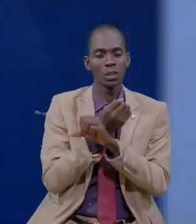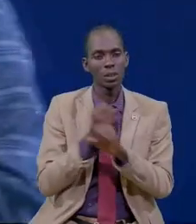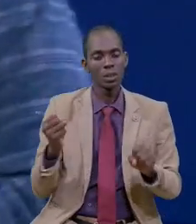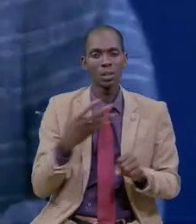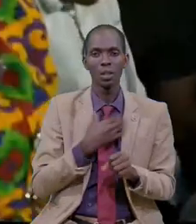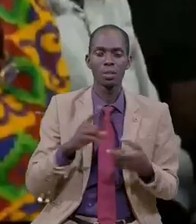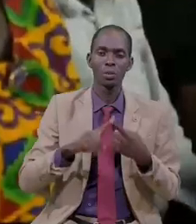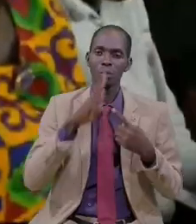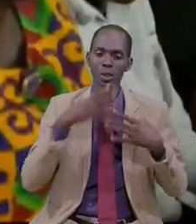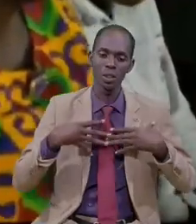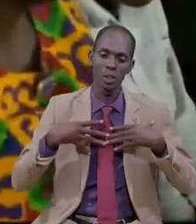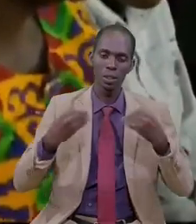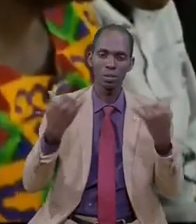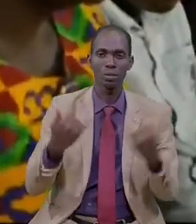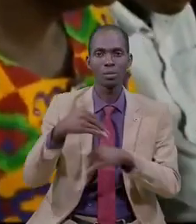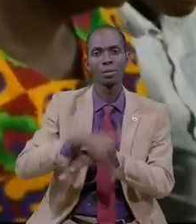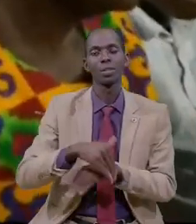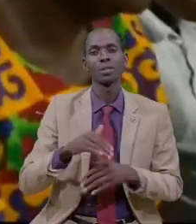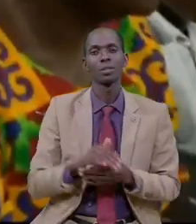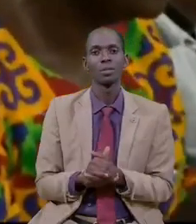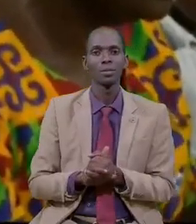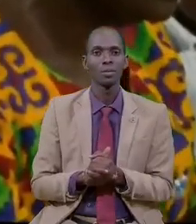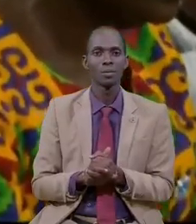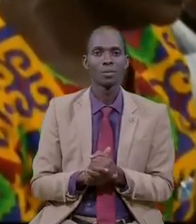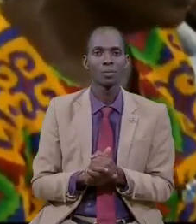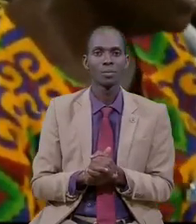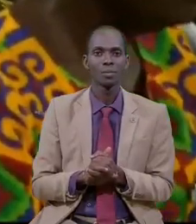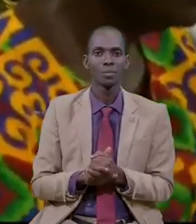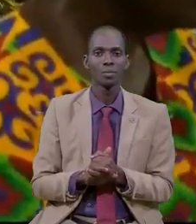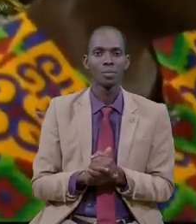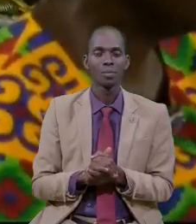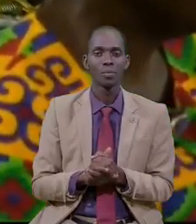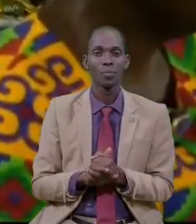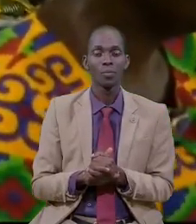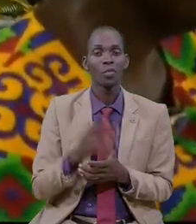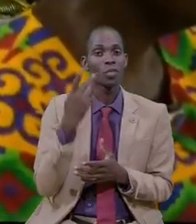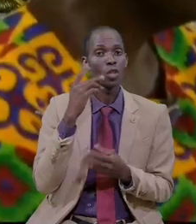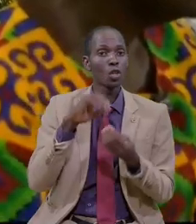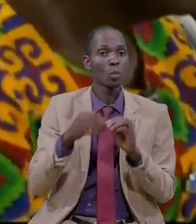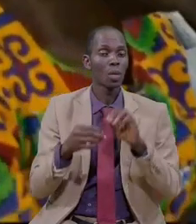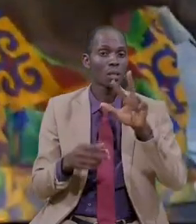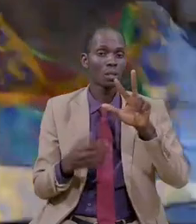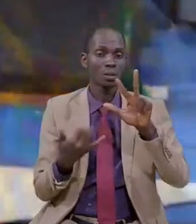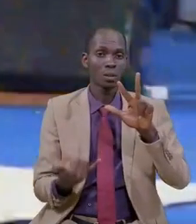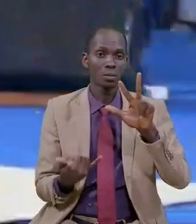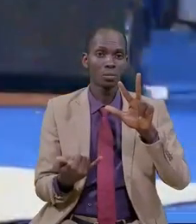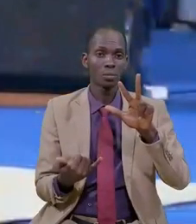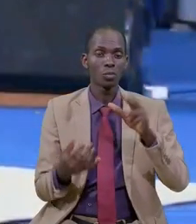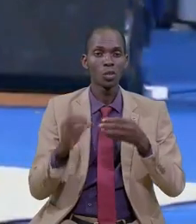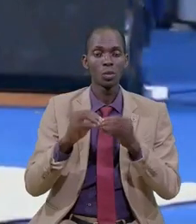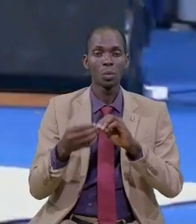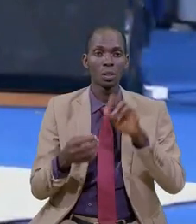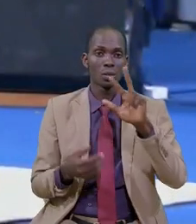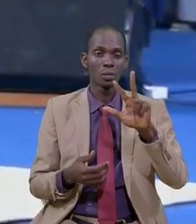ce soit sauvé. Là-bas, ici, en ligne, là où nous sommes, look que tout soit sauvé. Troisième point maintenant. Number three,